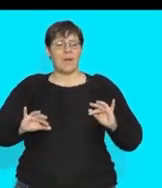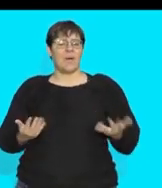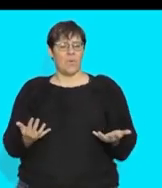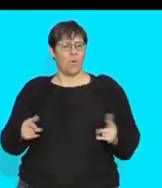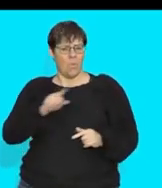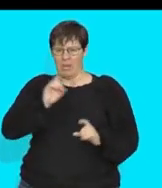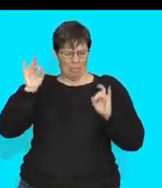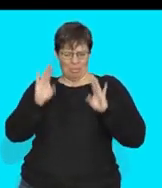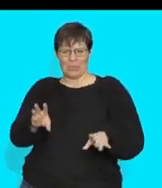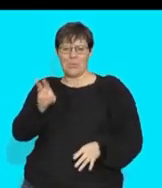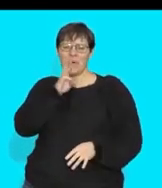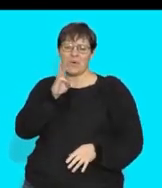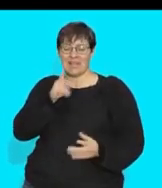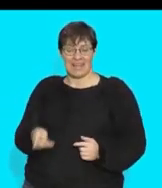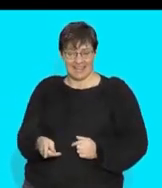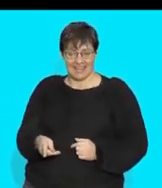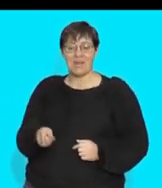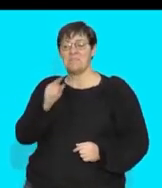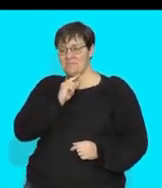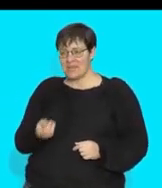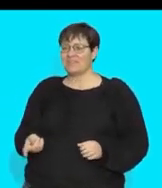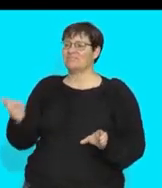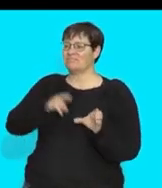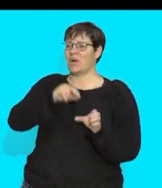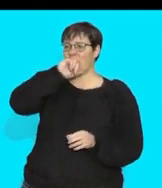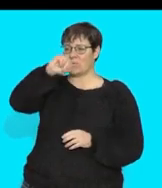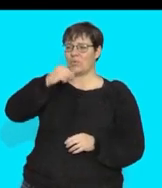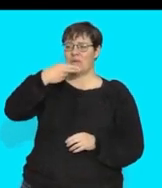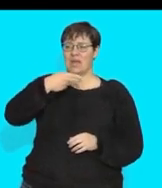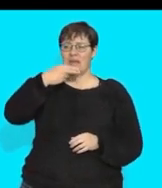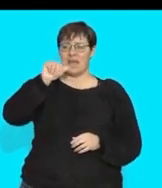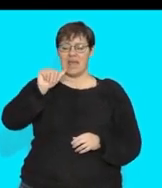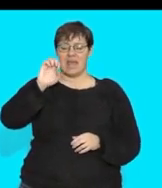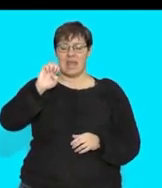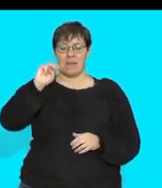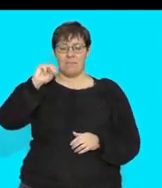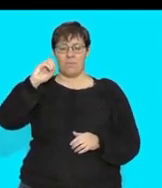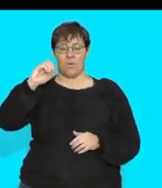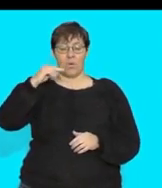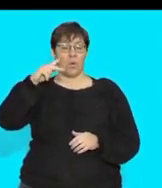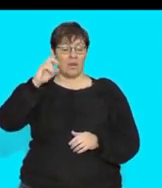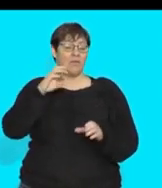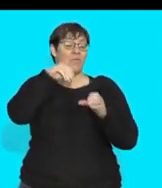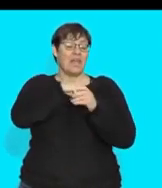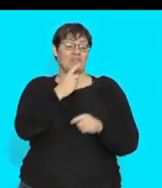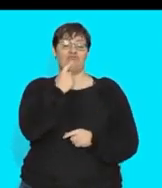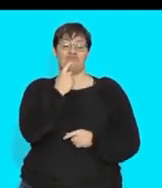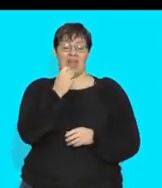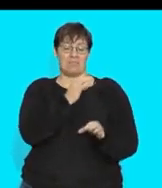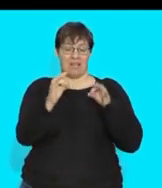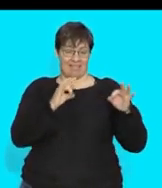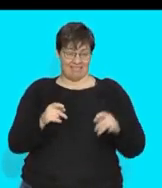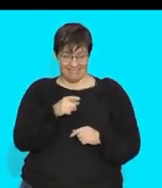whole concept that oxygen loves hemoglobin in the red blood cells, and oxygen is transported